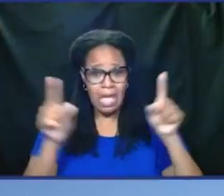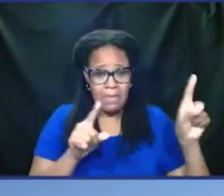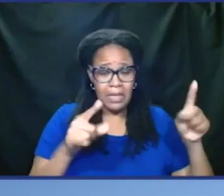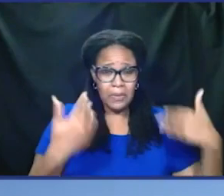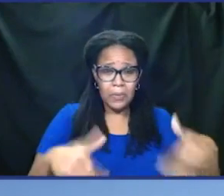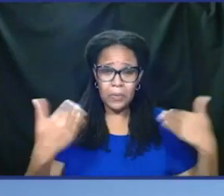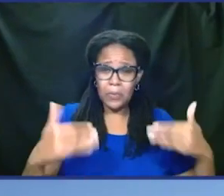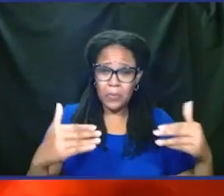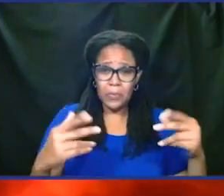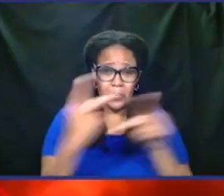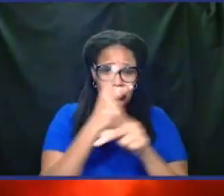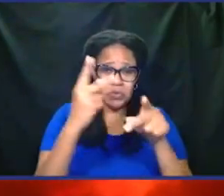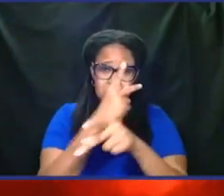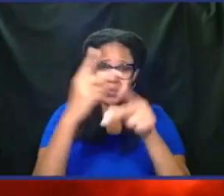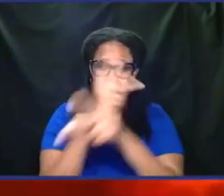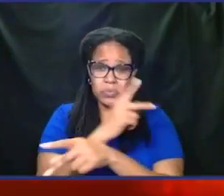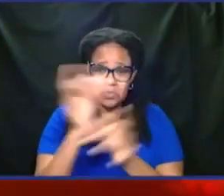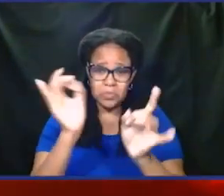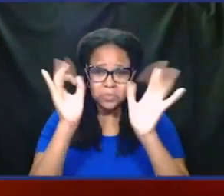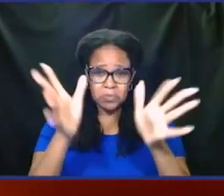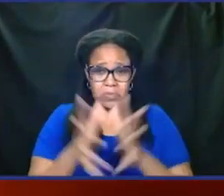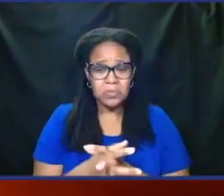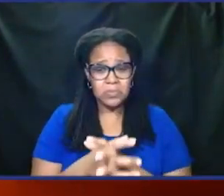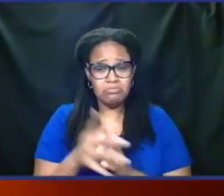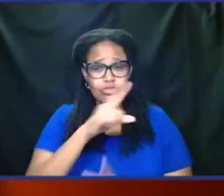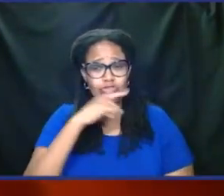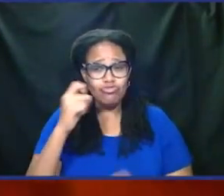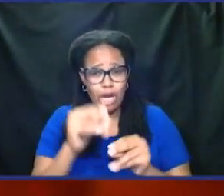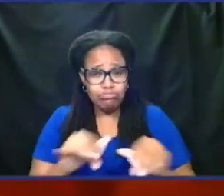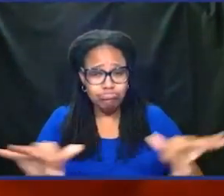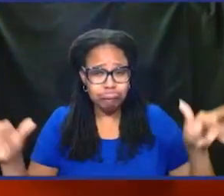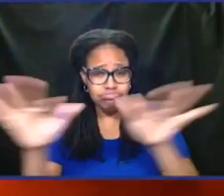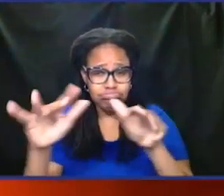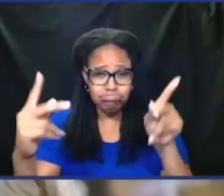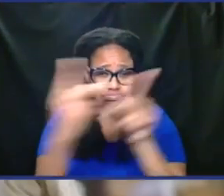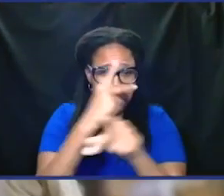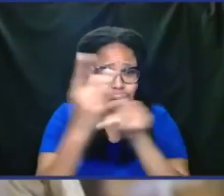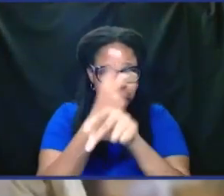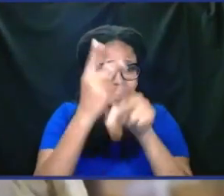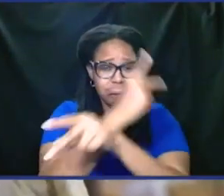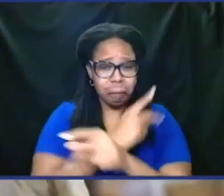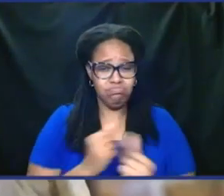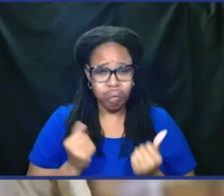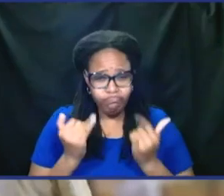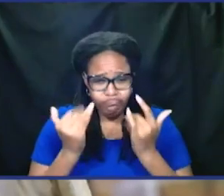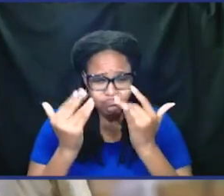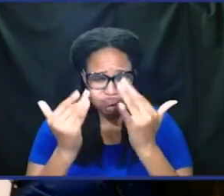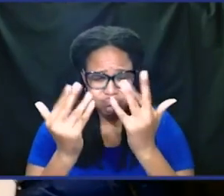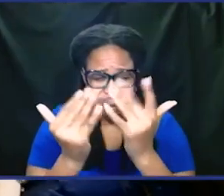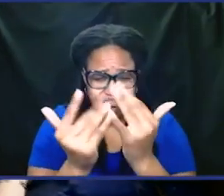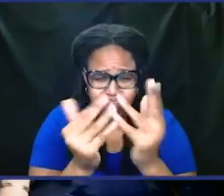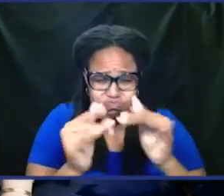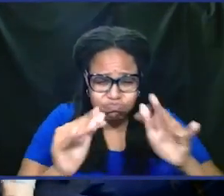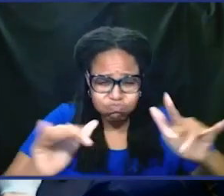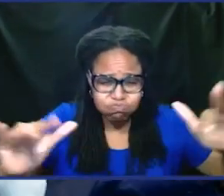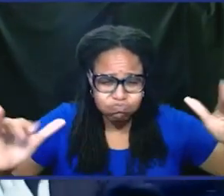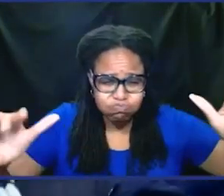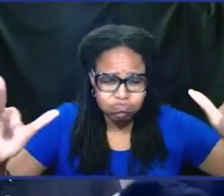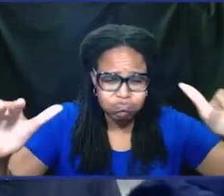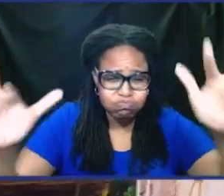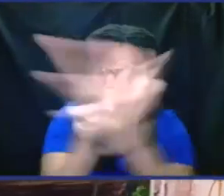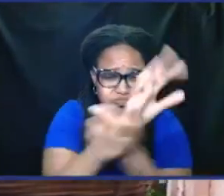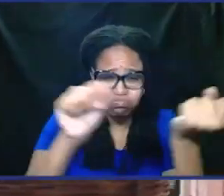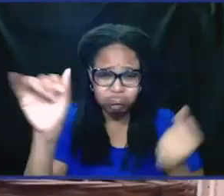severe, and wildfires are bigger and more destructive. Around the world, the people most affected by